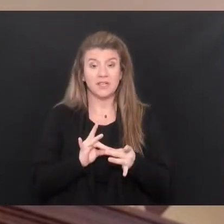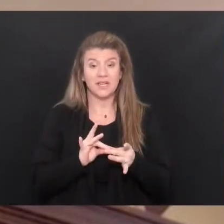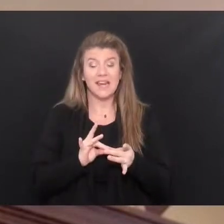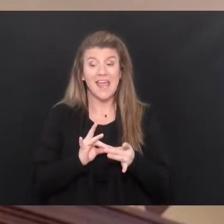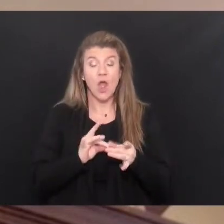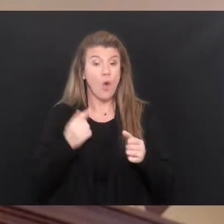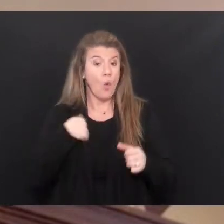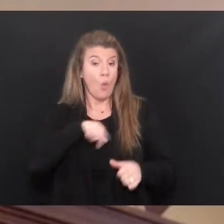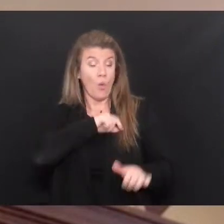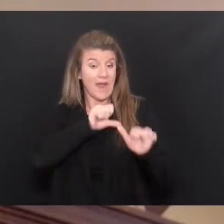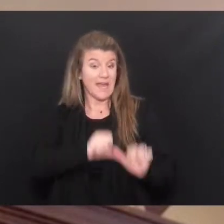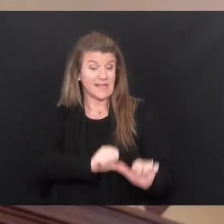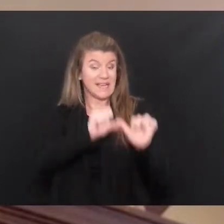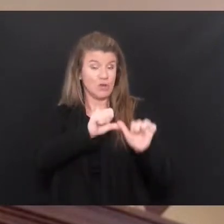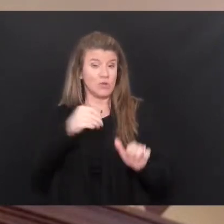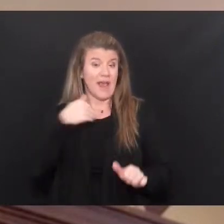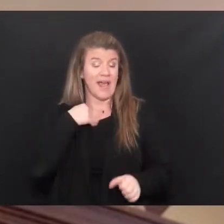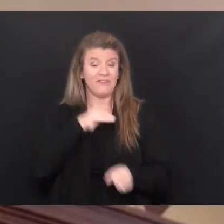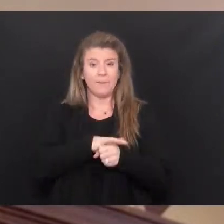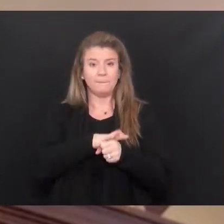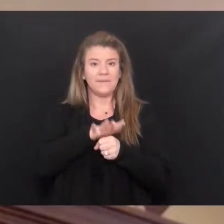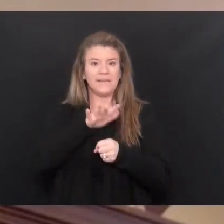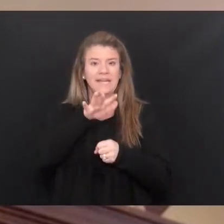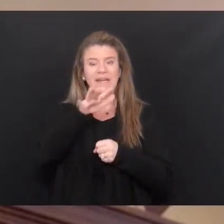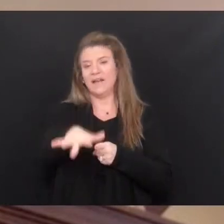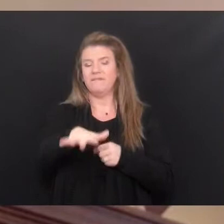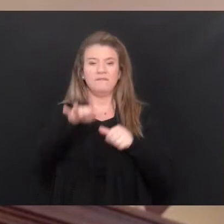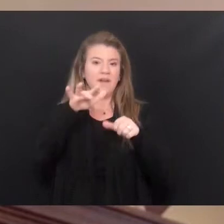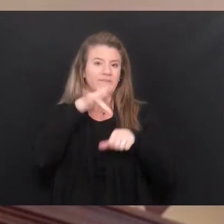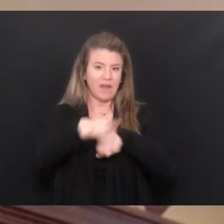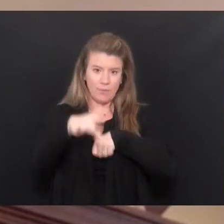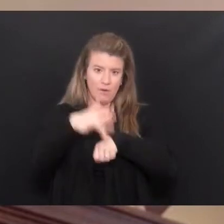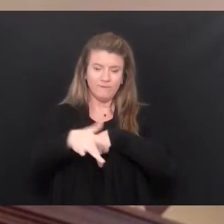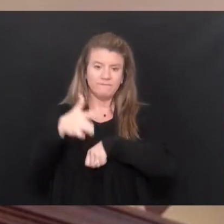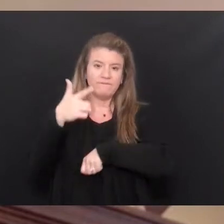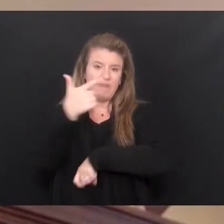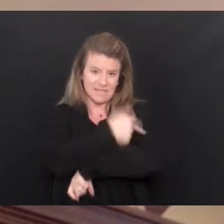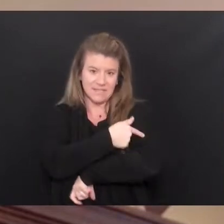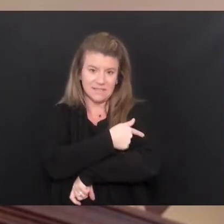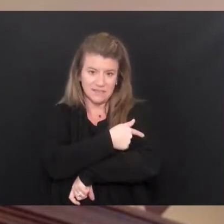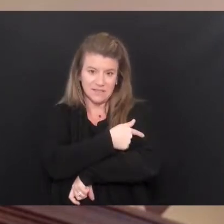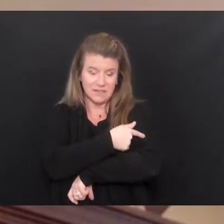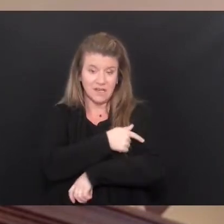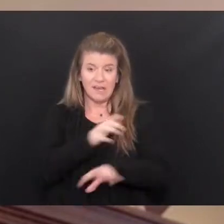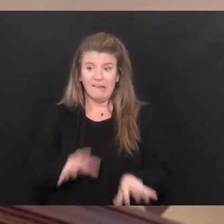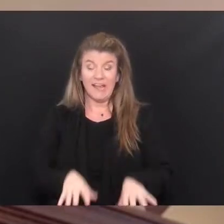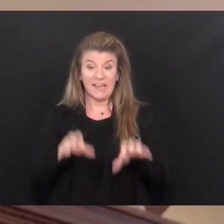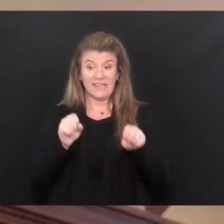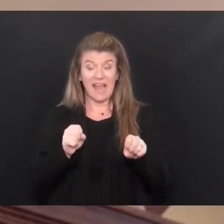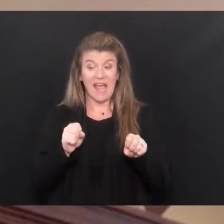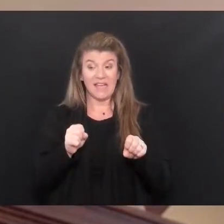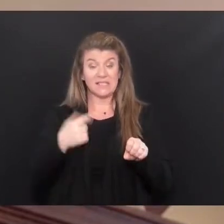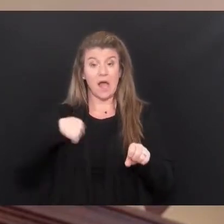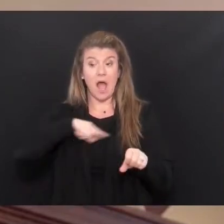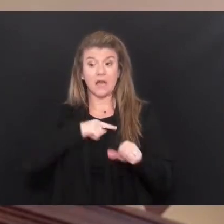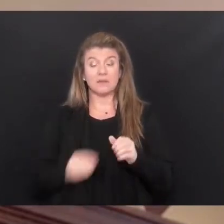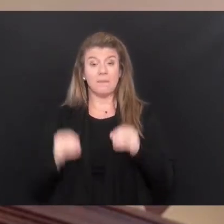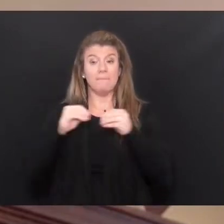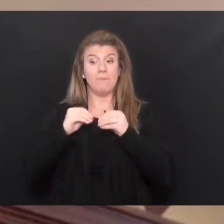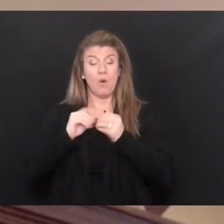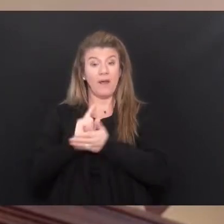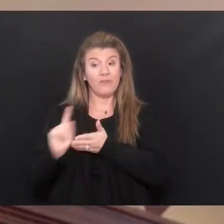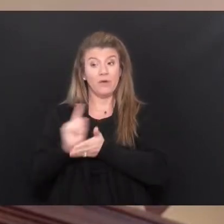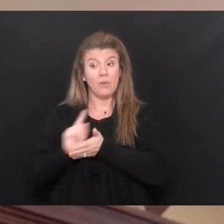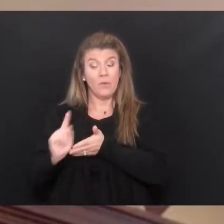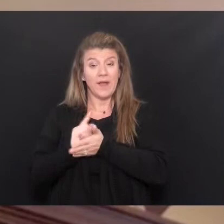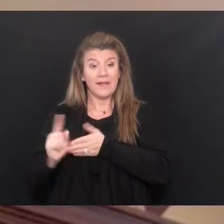we continue to have plenty of availability of vaccines. It takes us longer each week to get those